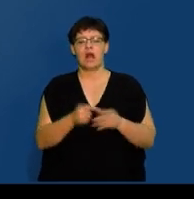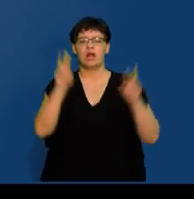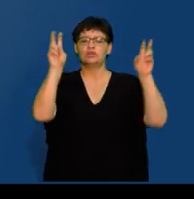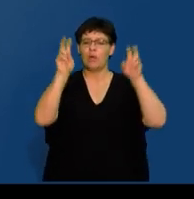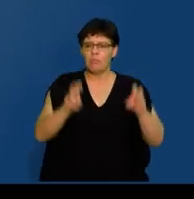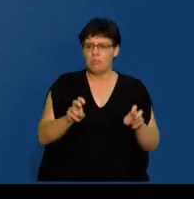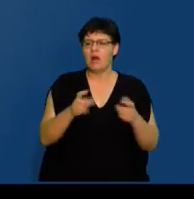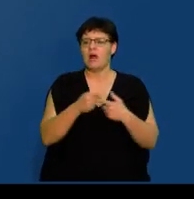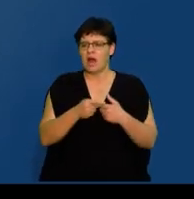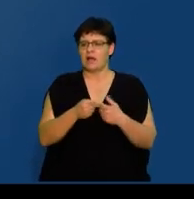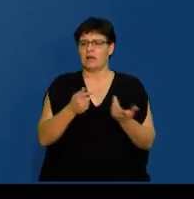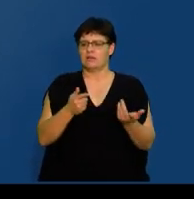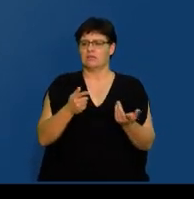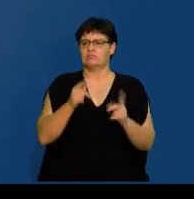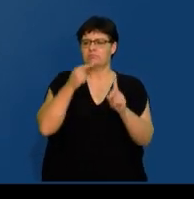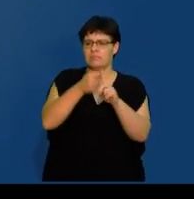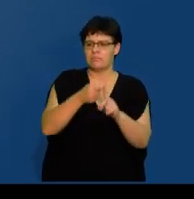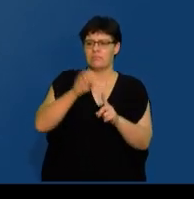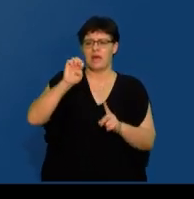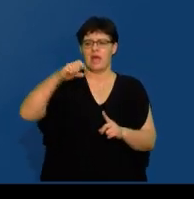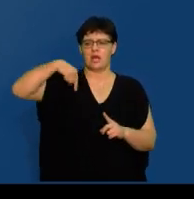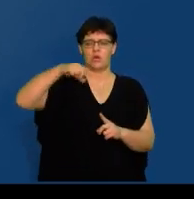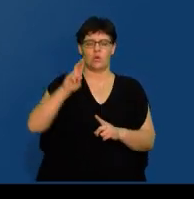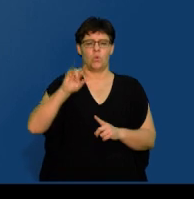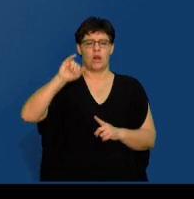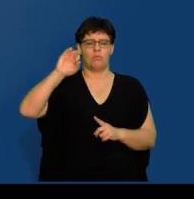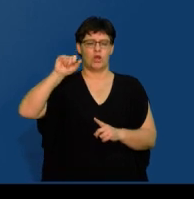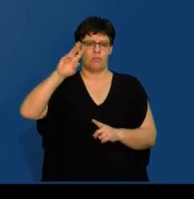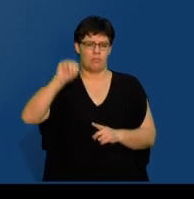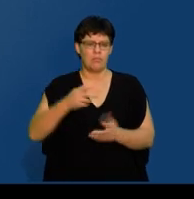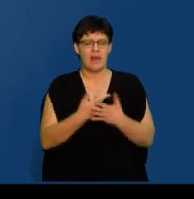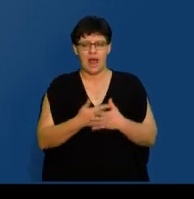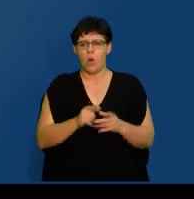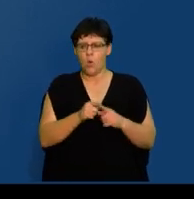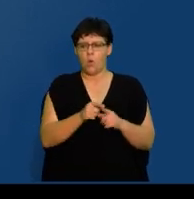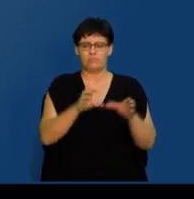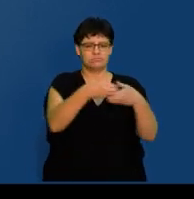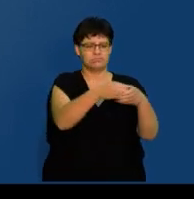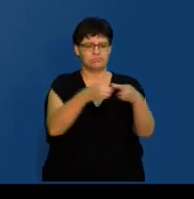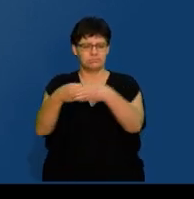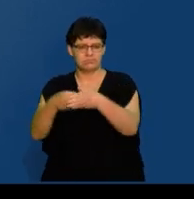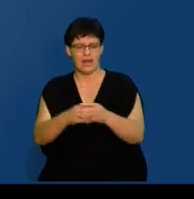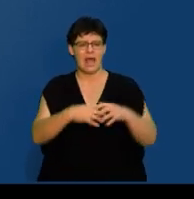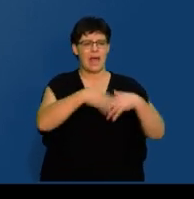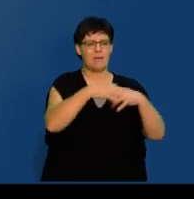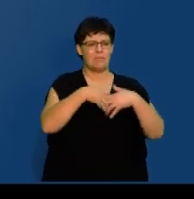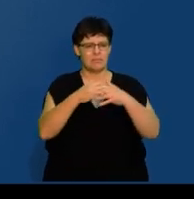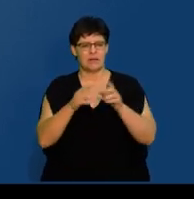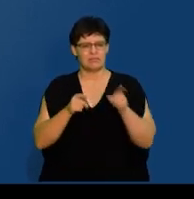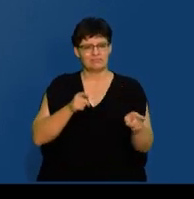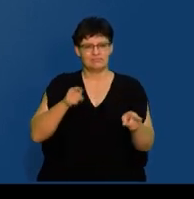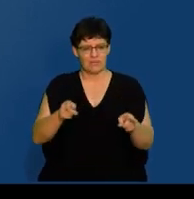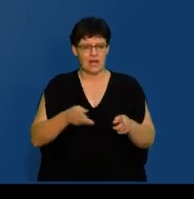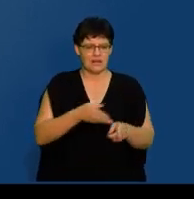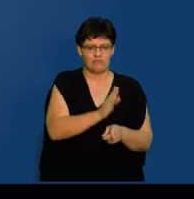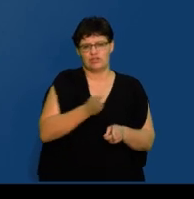equilibrium and gradualism, the concept of speciation and how species form through allopatric and sympatric